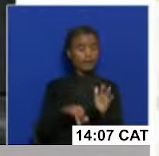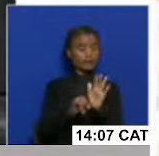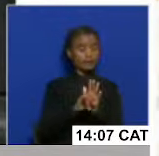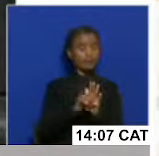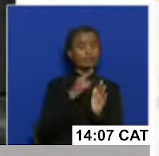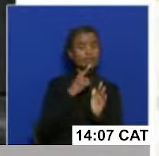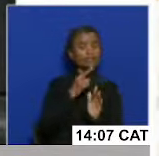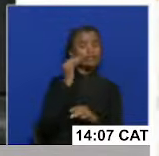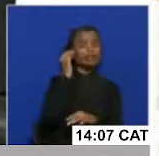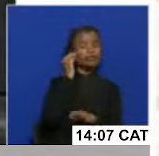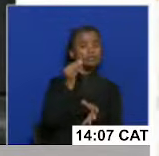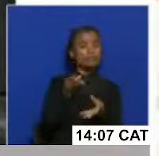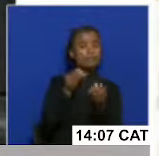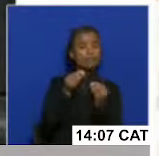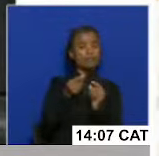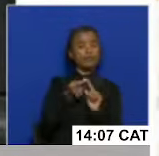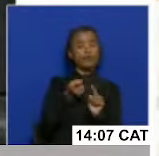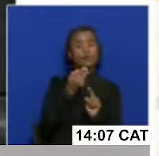JMPD officer. Is that right?